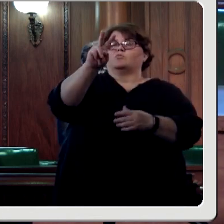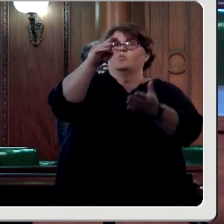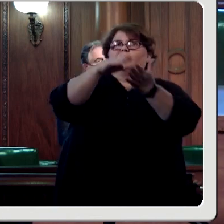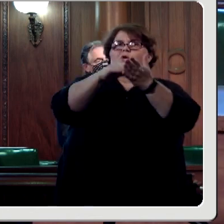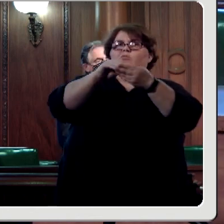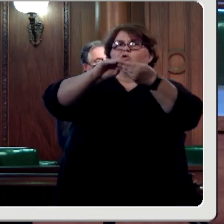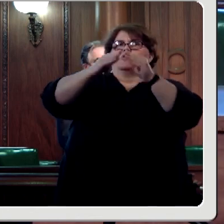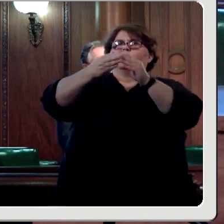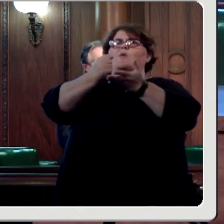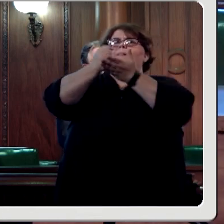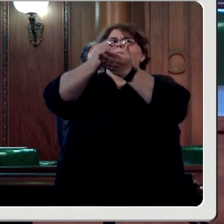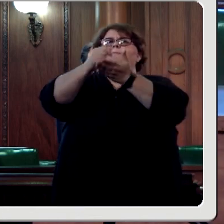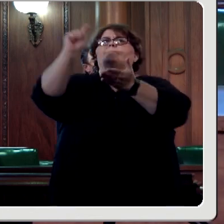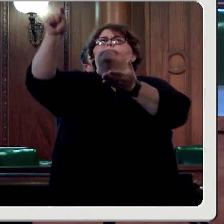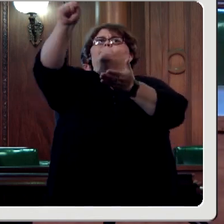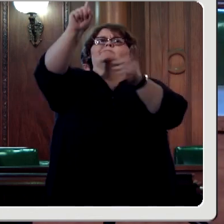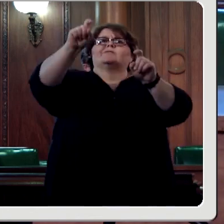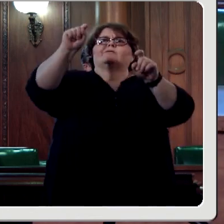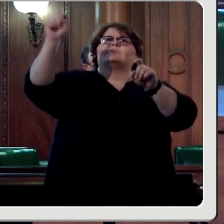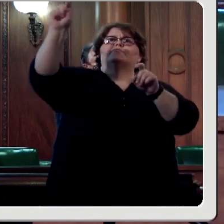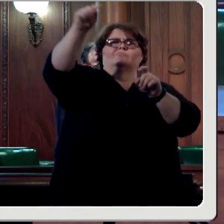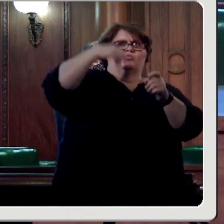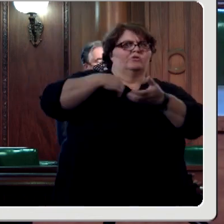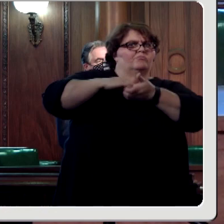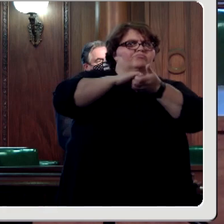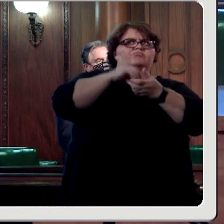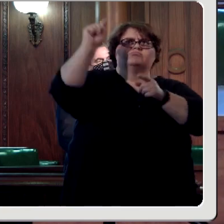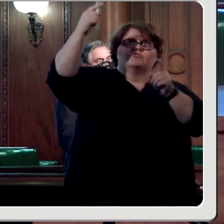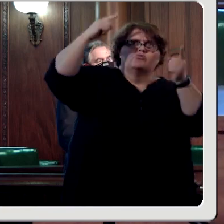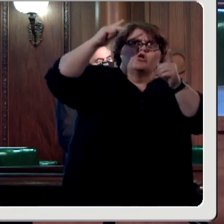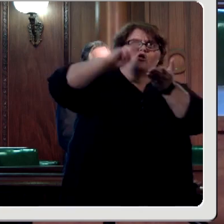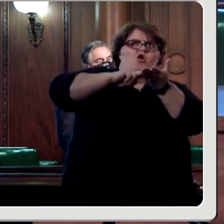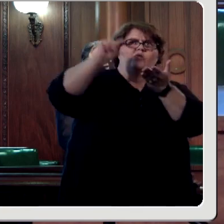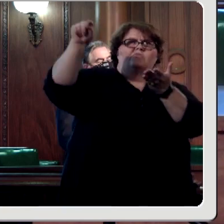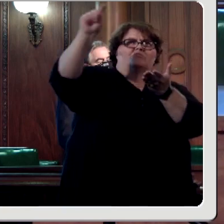facilities and contract work. So